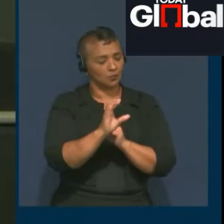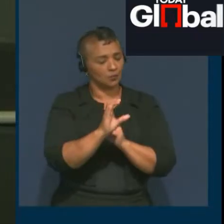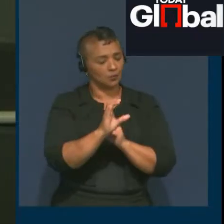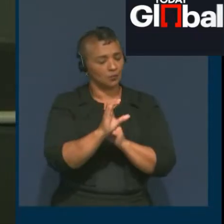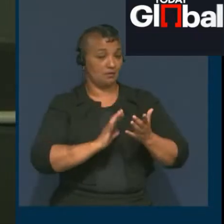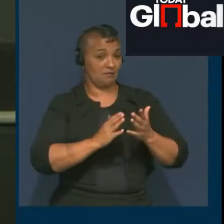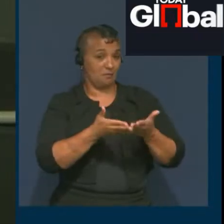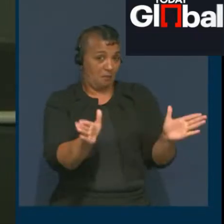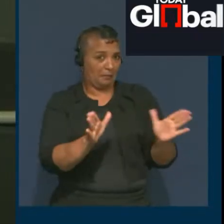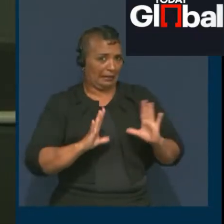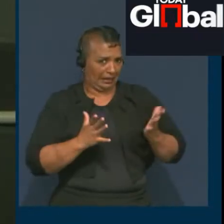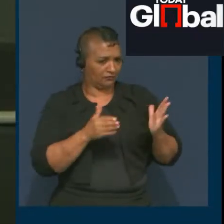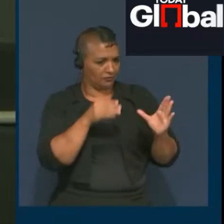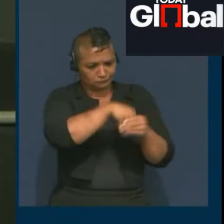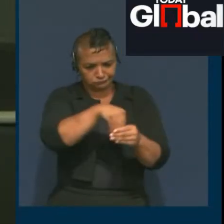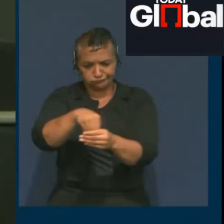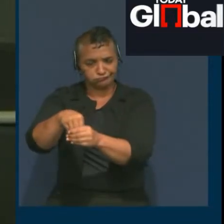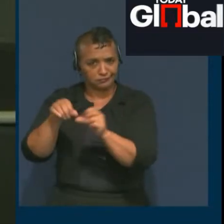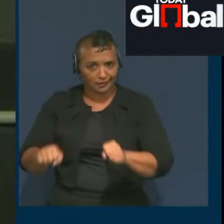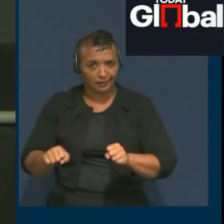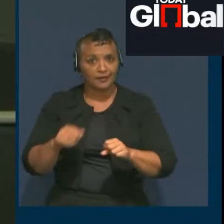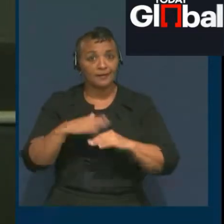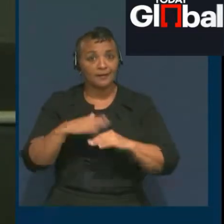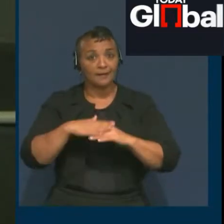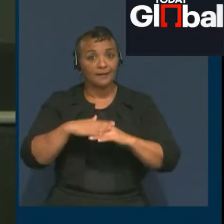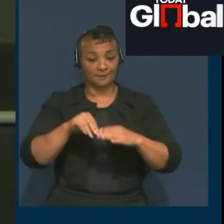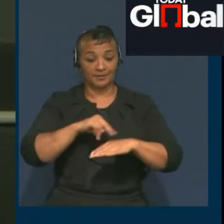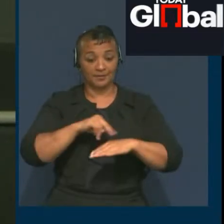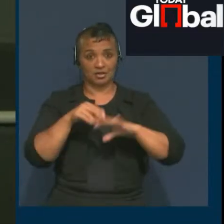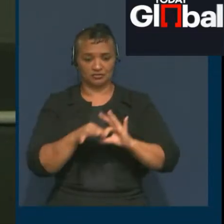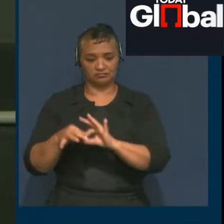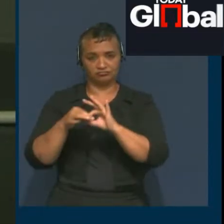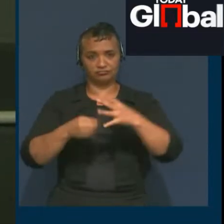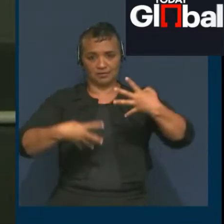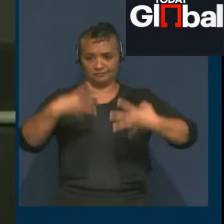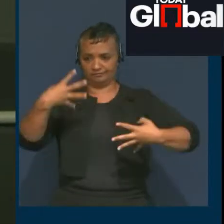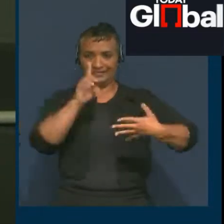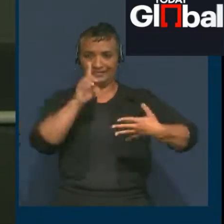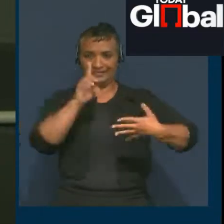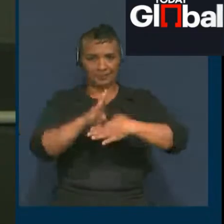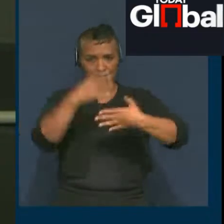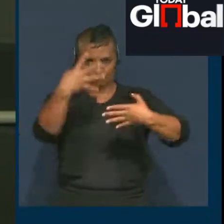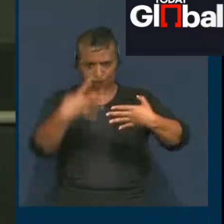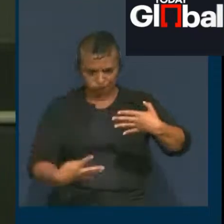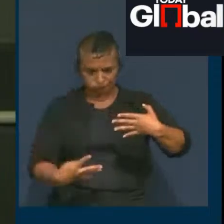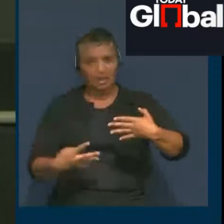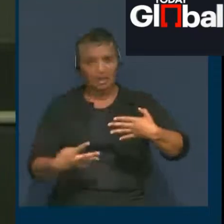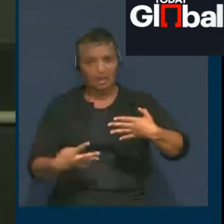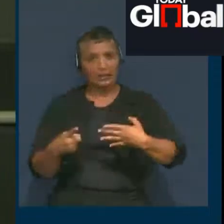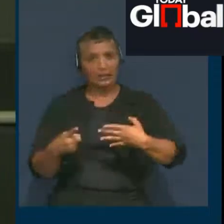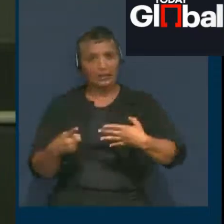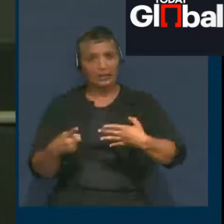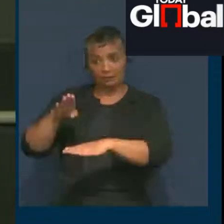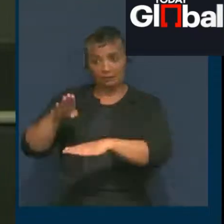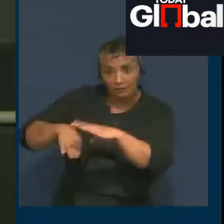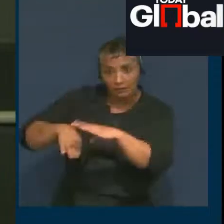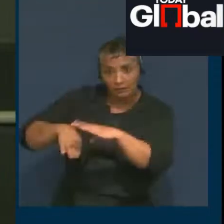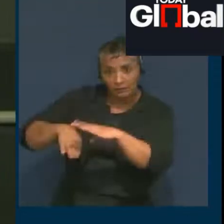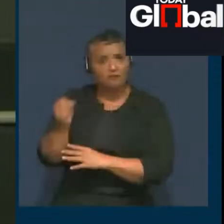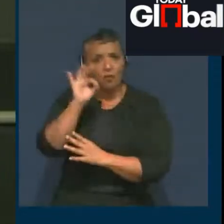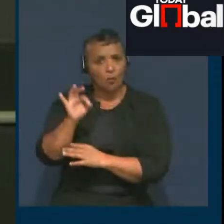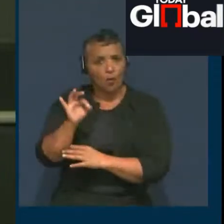the establishment of unified national database, and includes guarantees and penalties to protect the rights set out